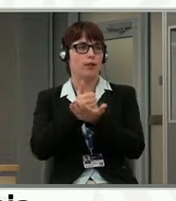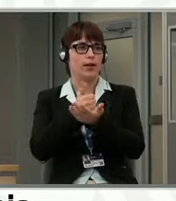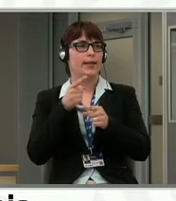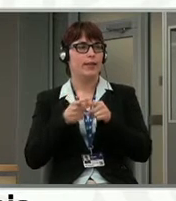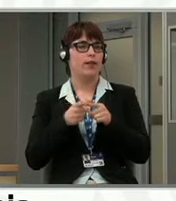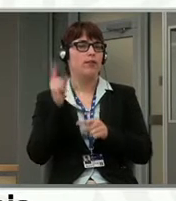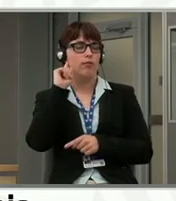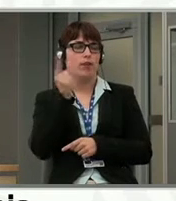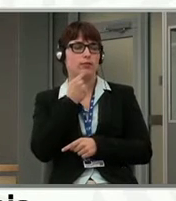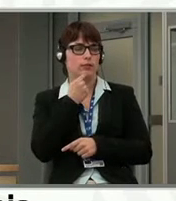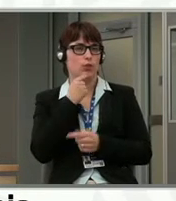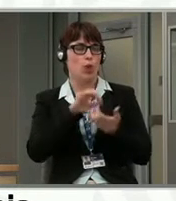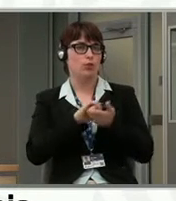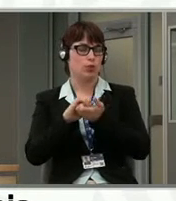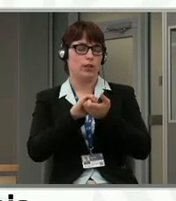and represents